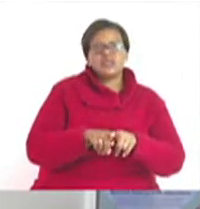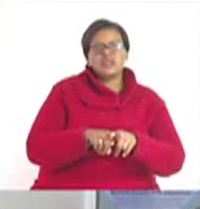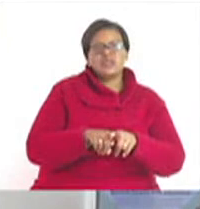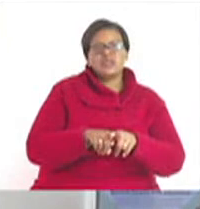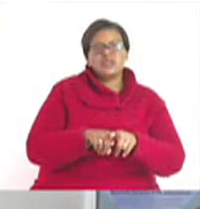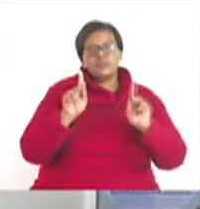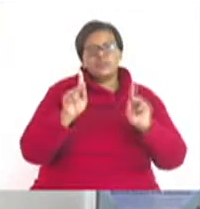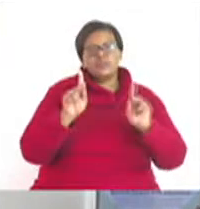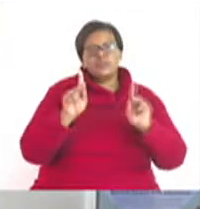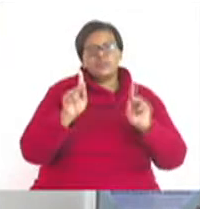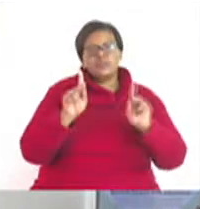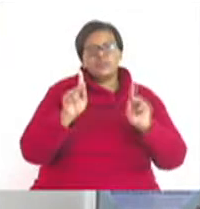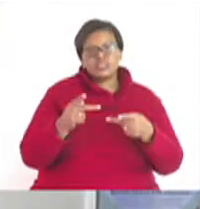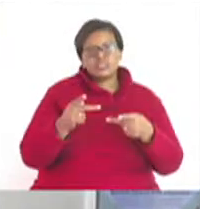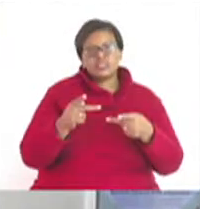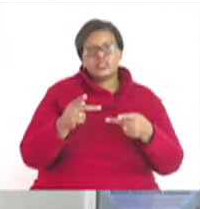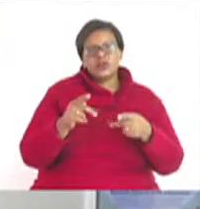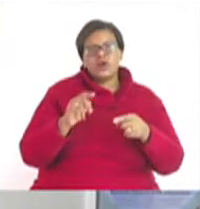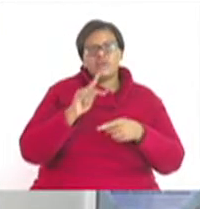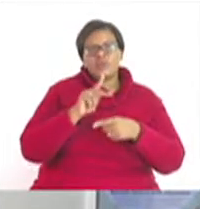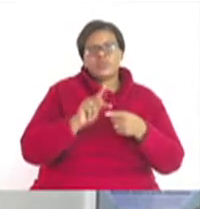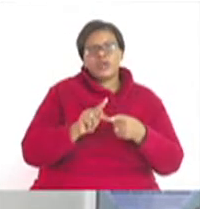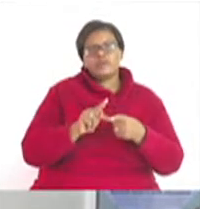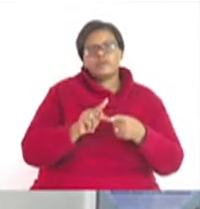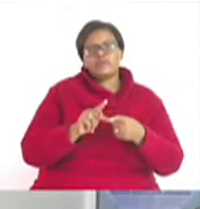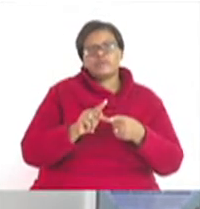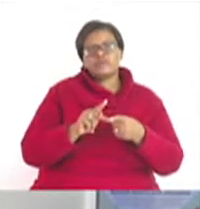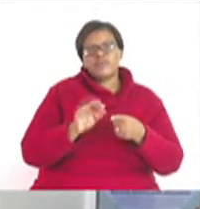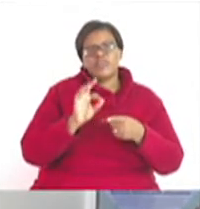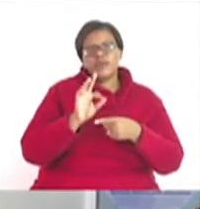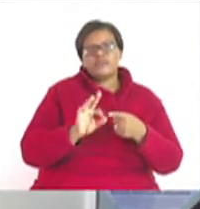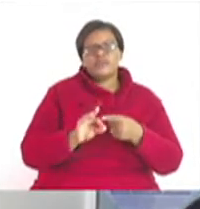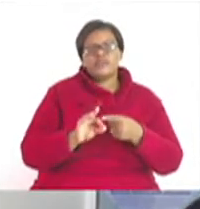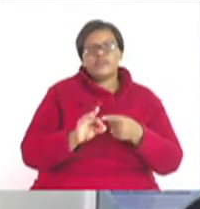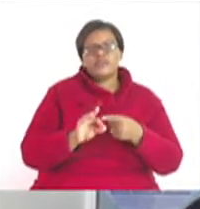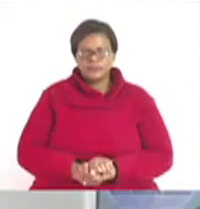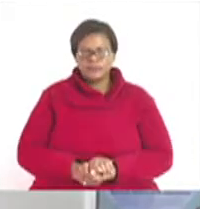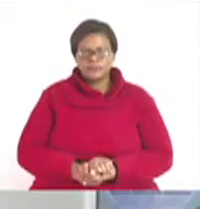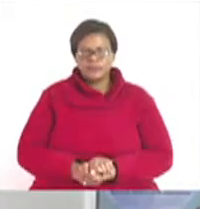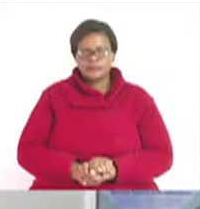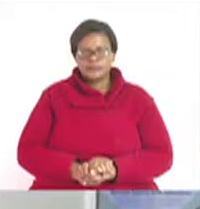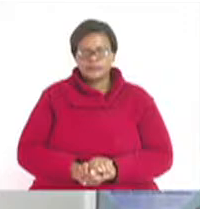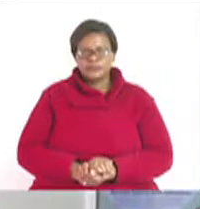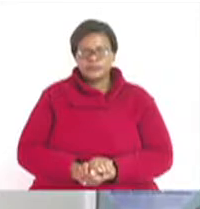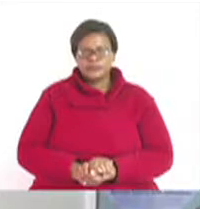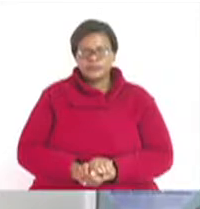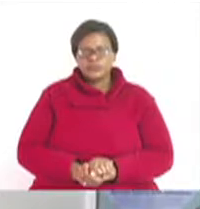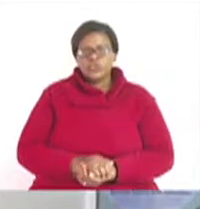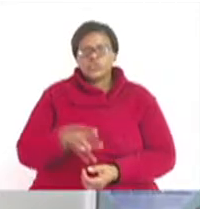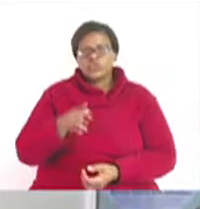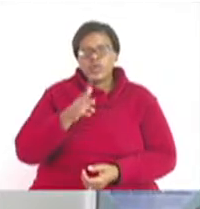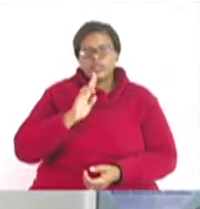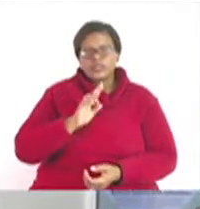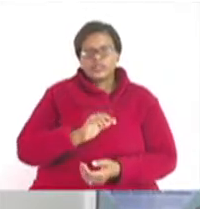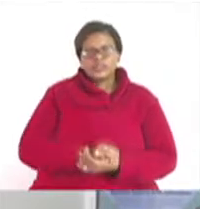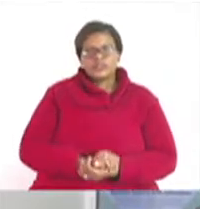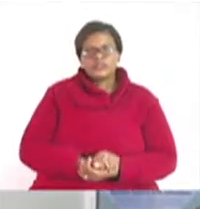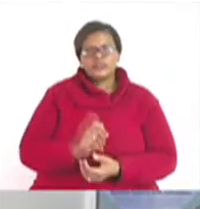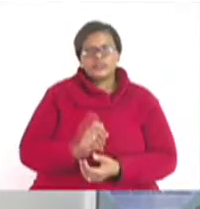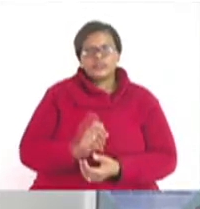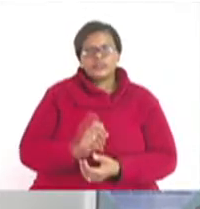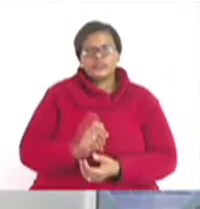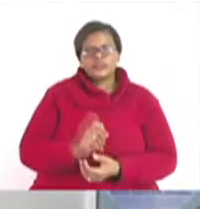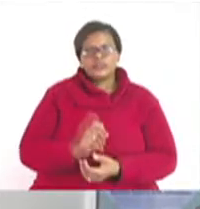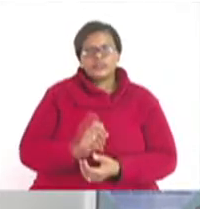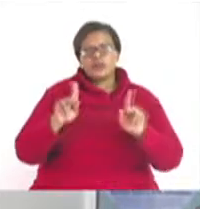factor. To answer this question, you must write it in this way.